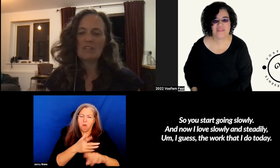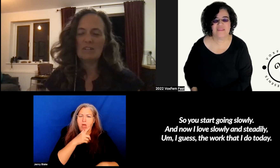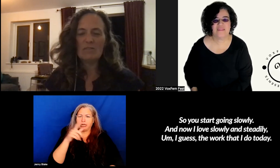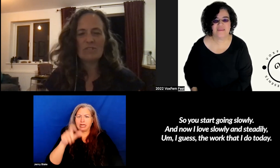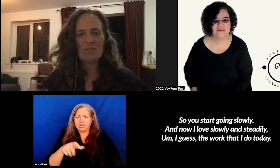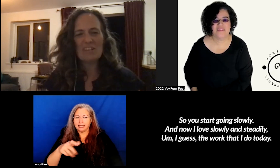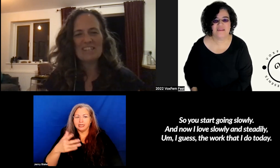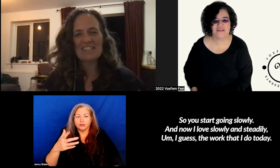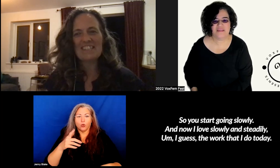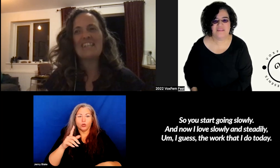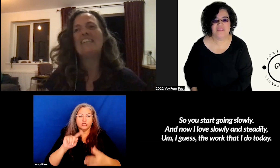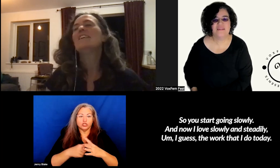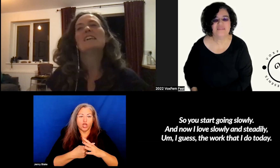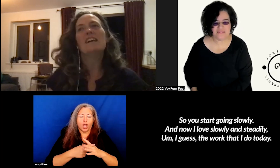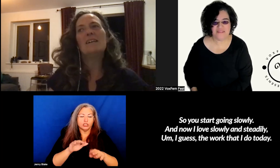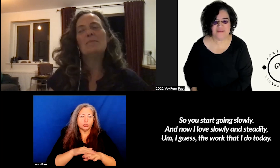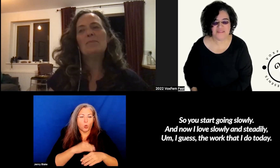now I love slowly and steadily.